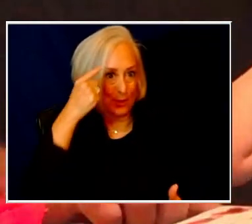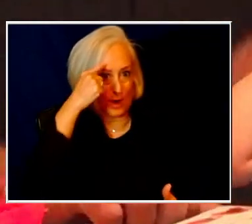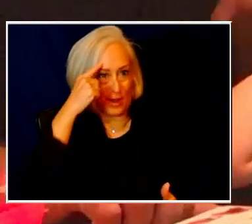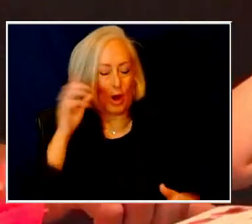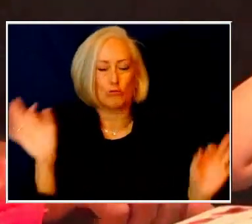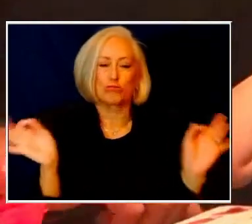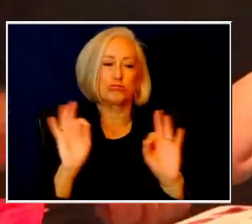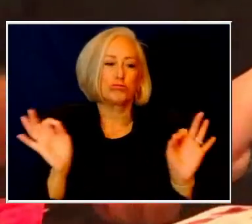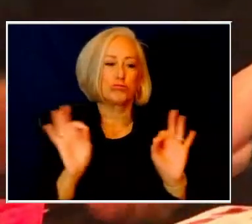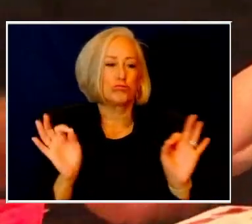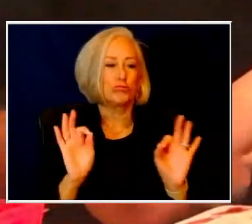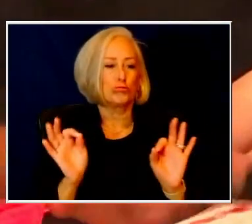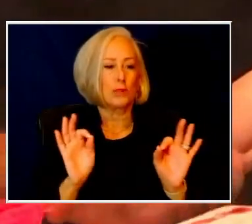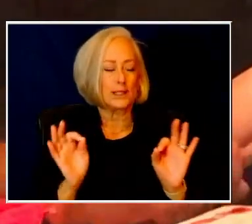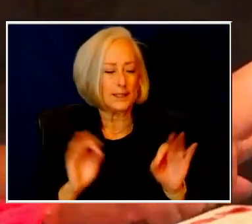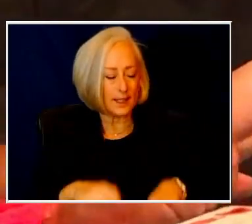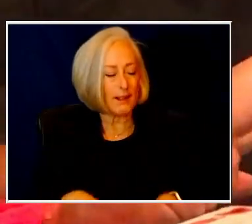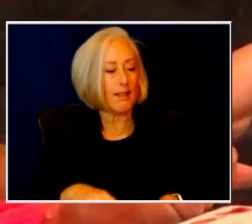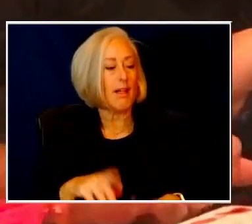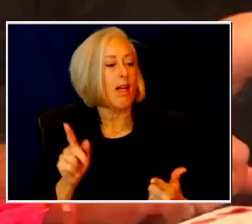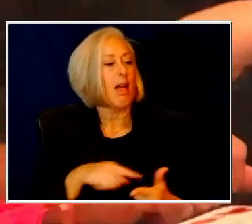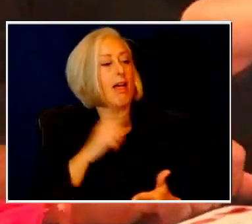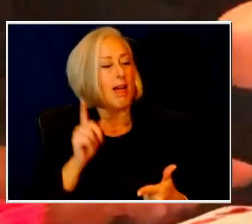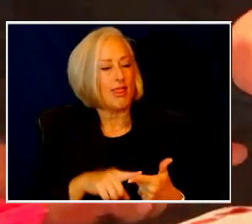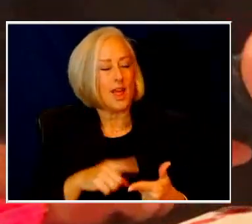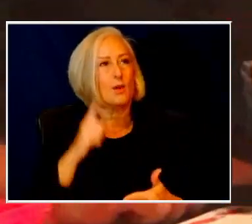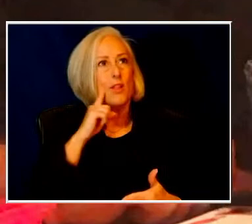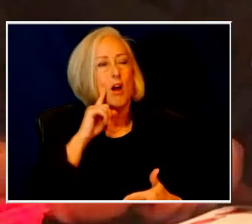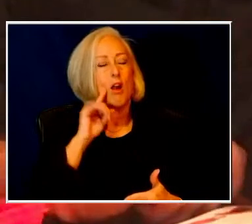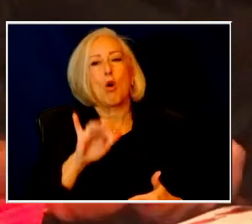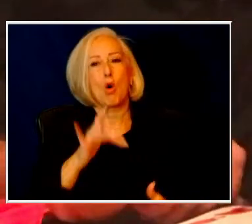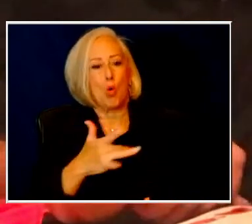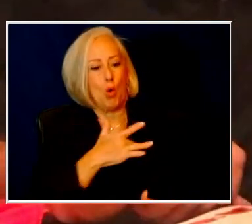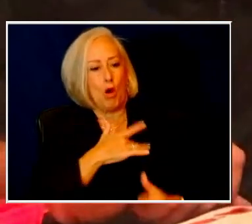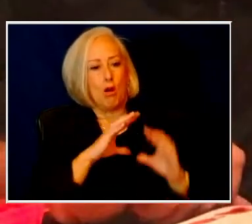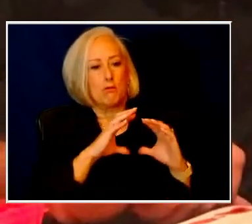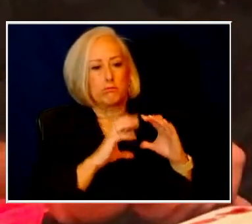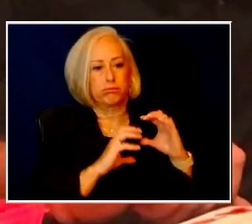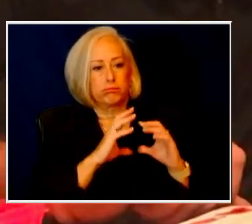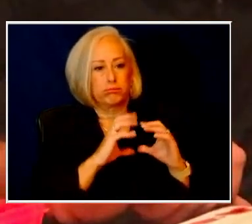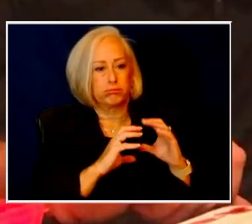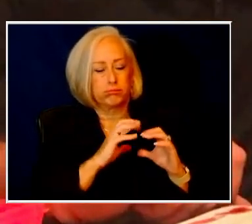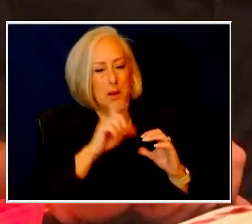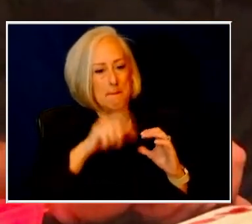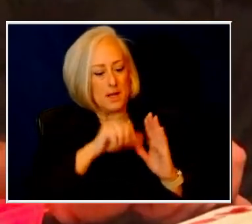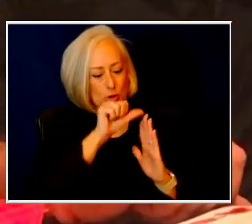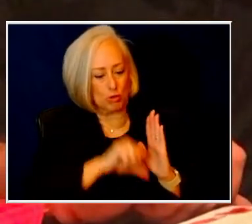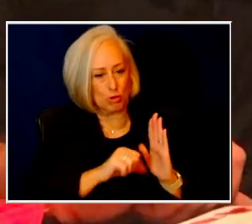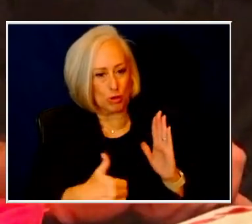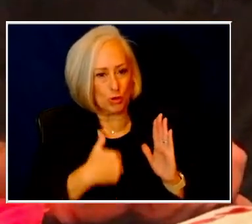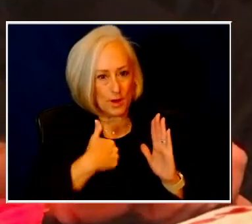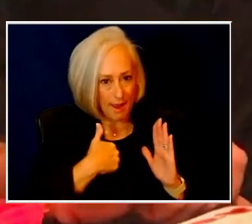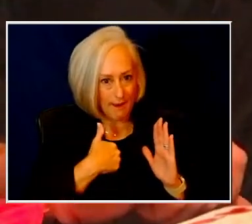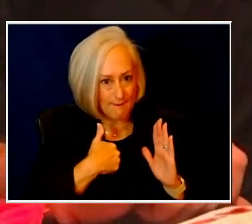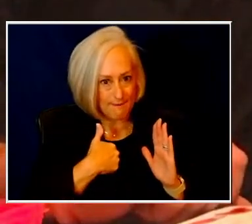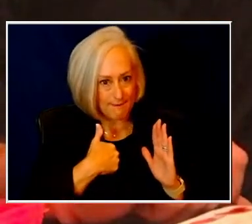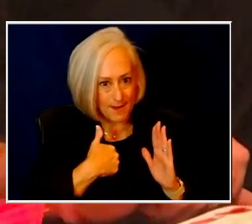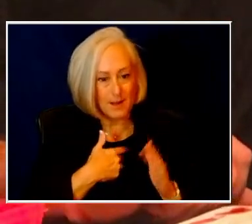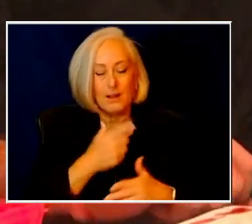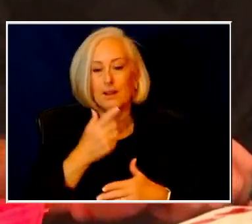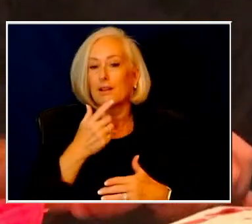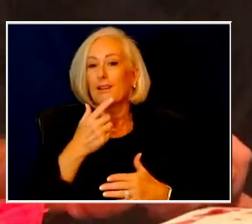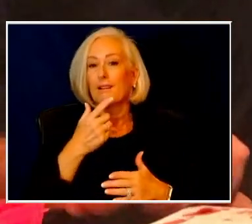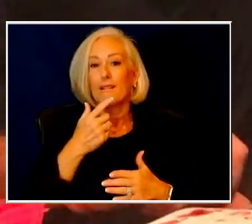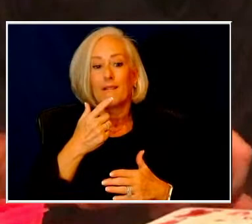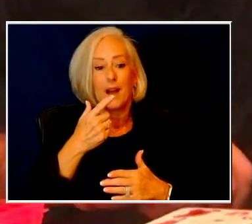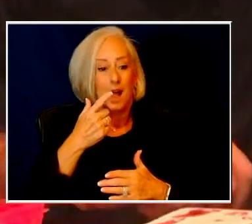Nothing serious. to, she has a heart murmur. She's going to have heart surgery. A week later, she was,